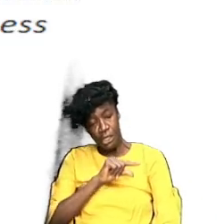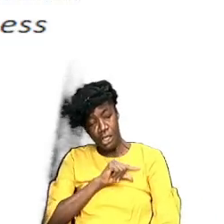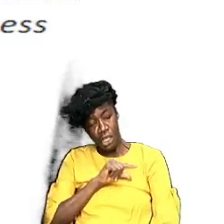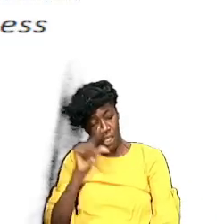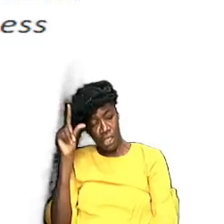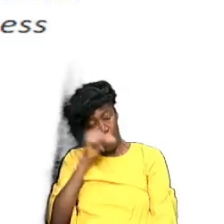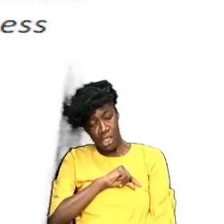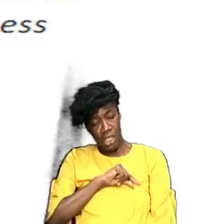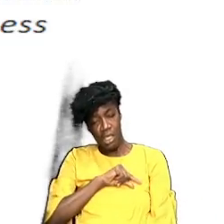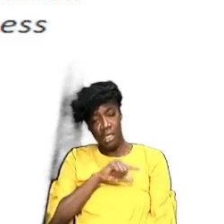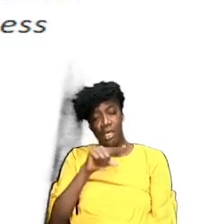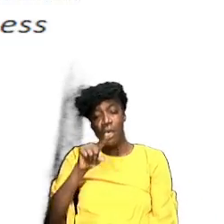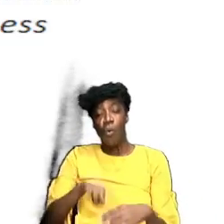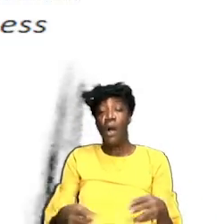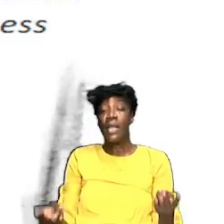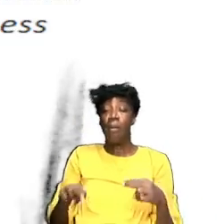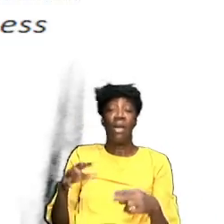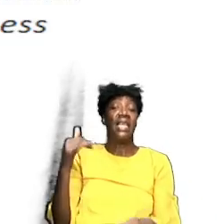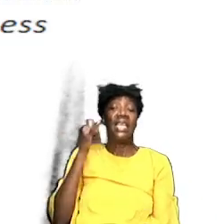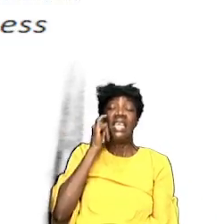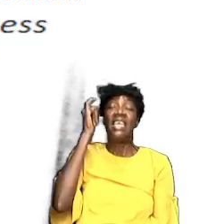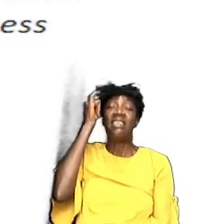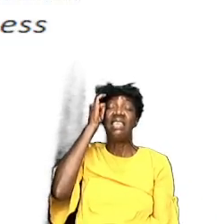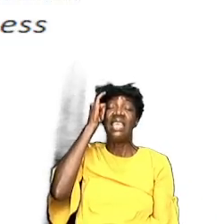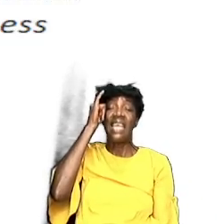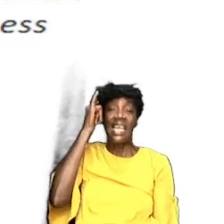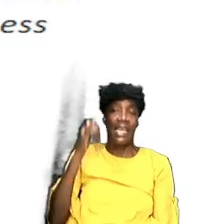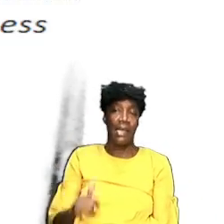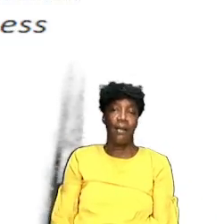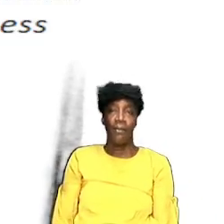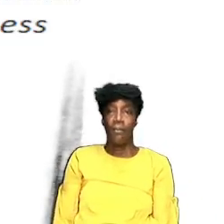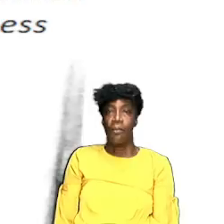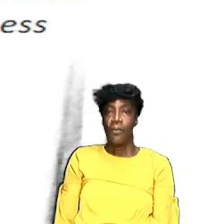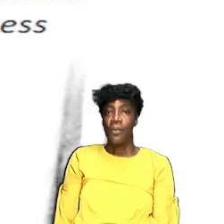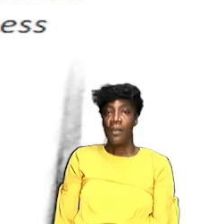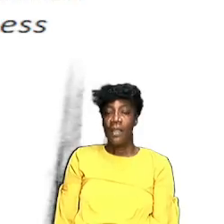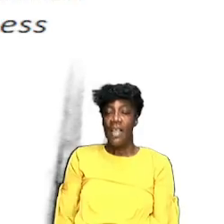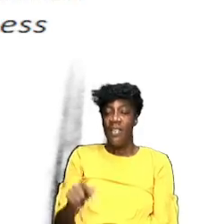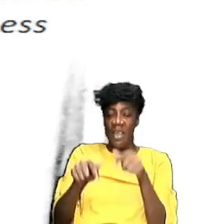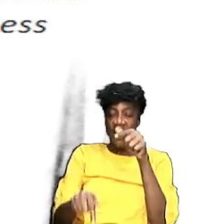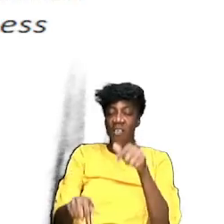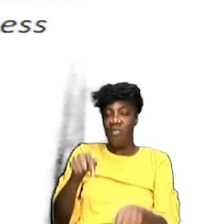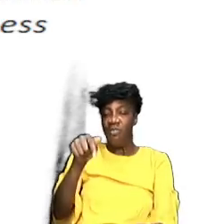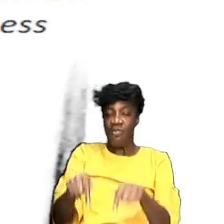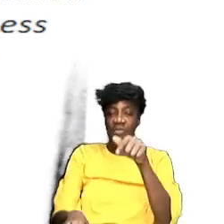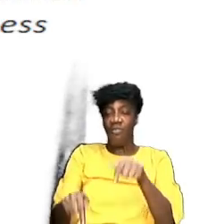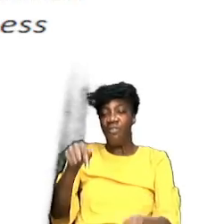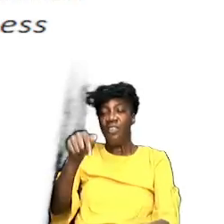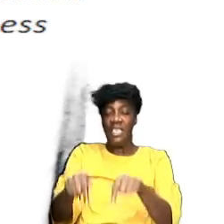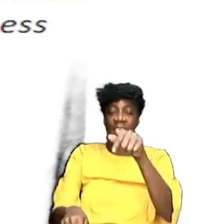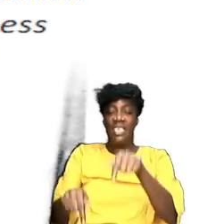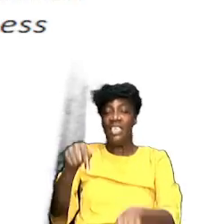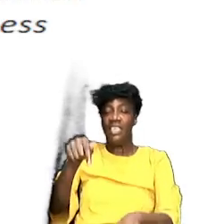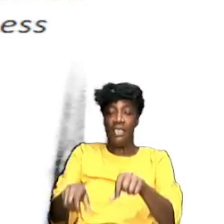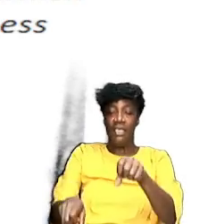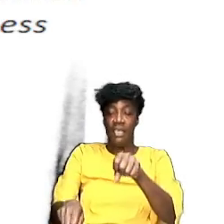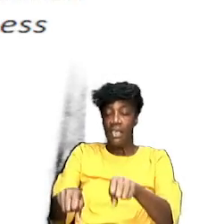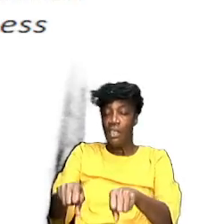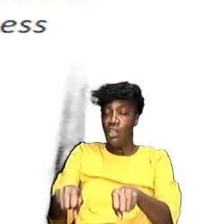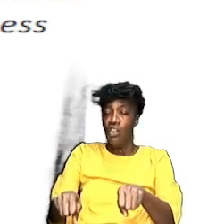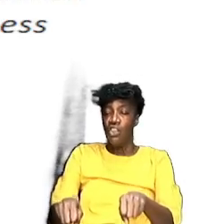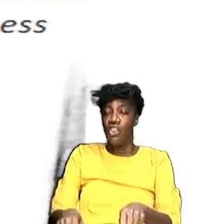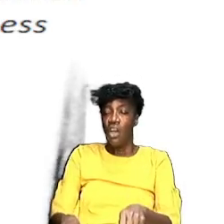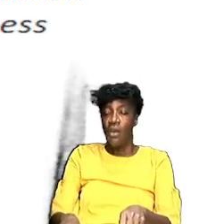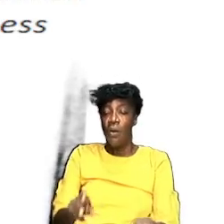yesterday. Then he moves on to say, our feet must be shod with the preparation of the gospel